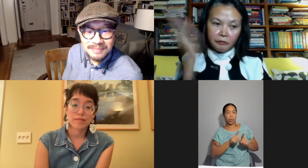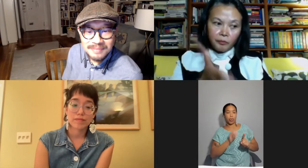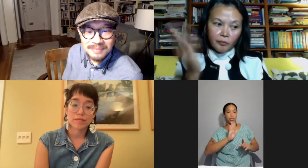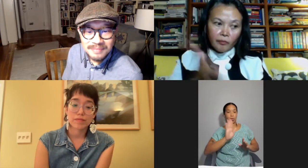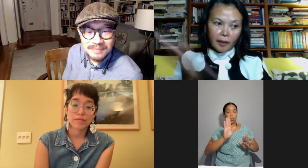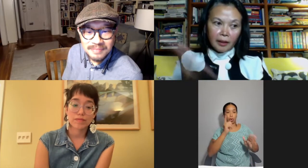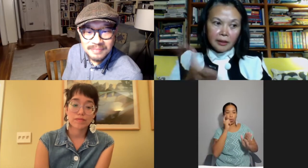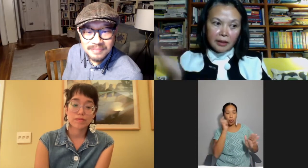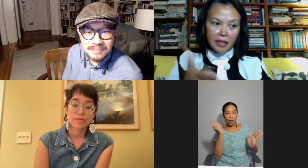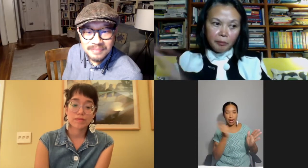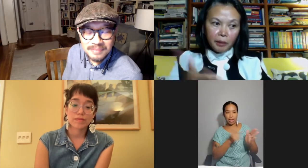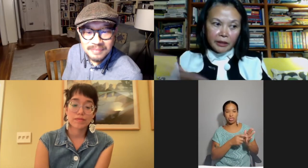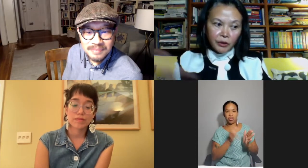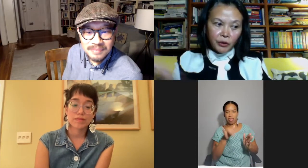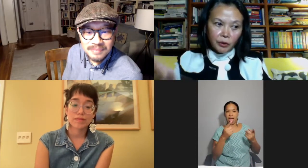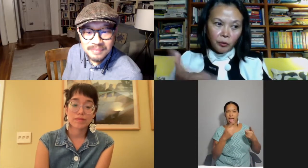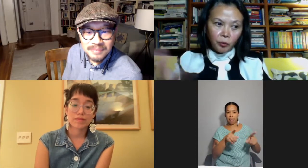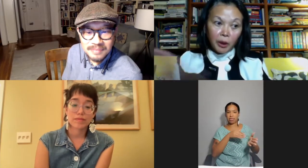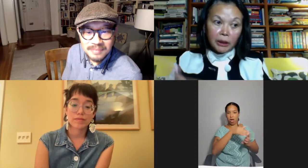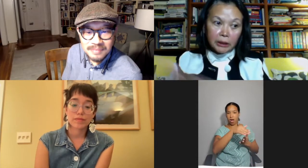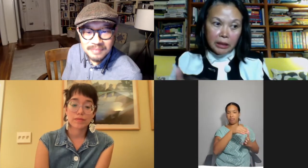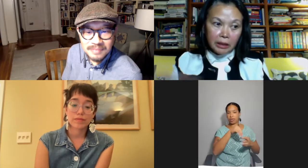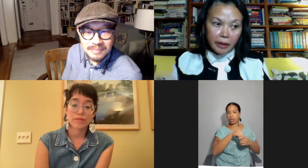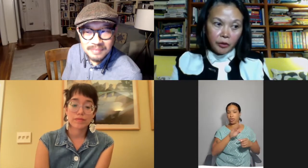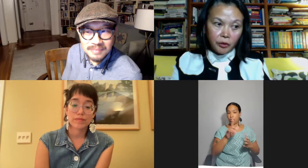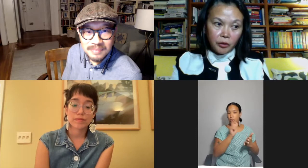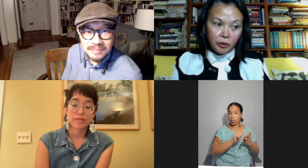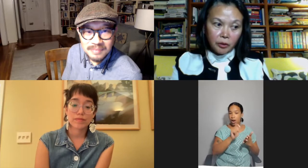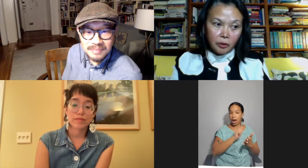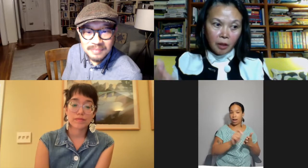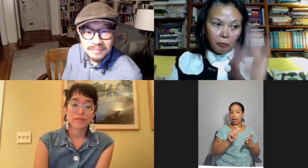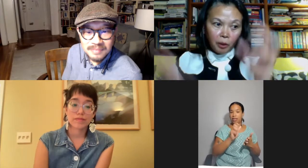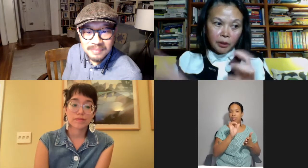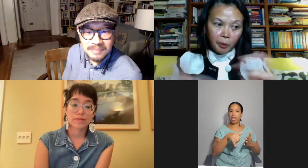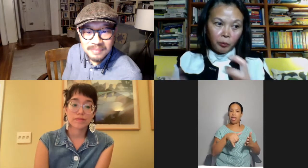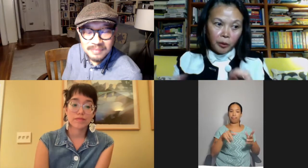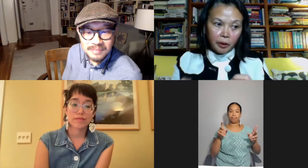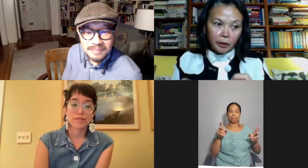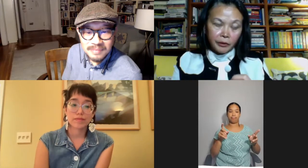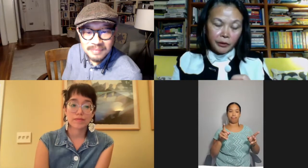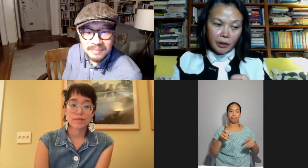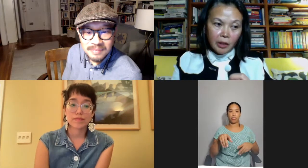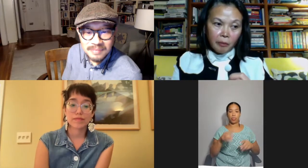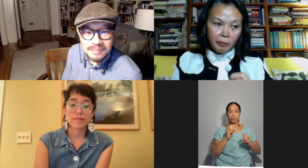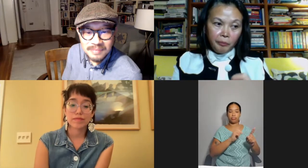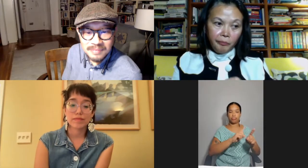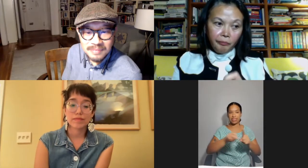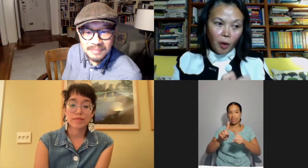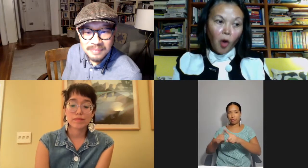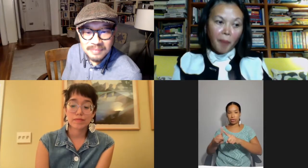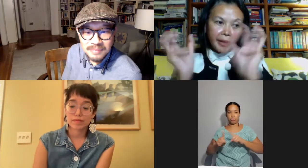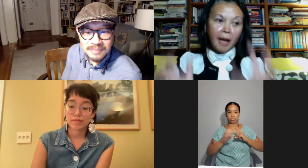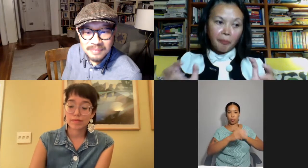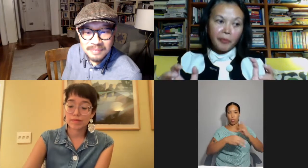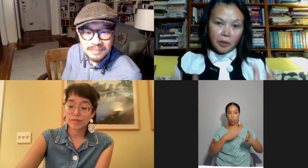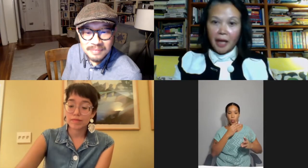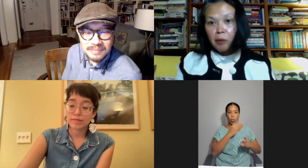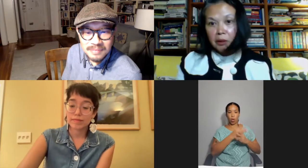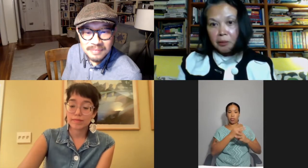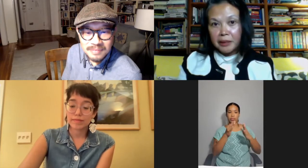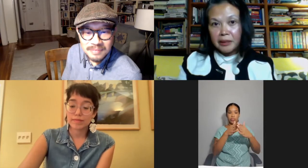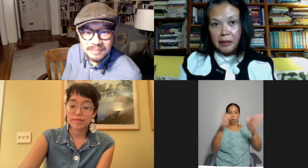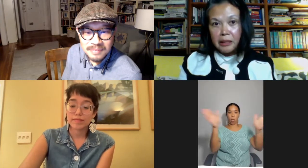of seamless worlding that you do, multiple worlds open up to